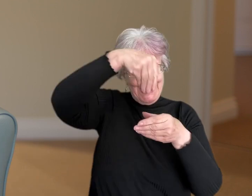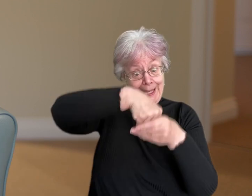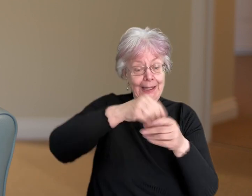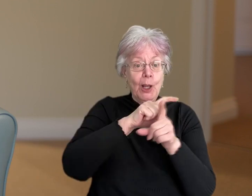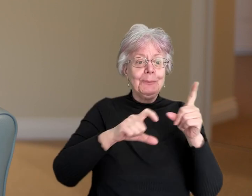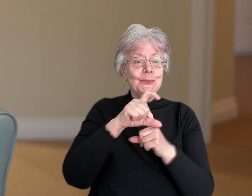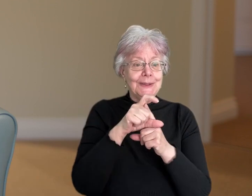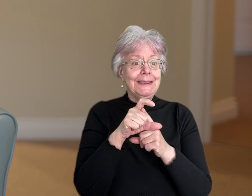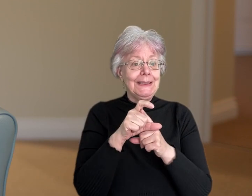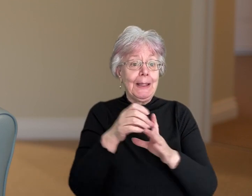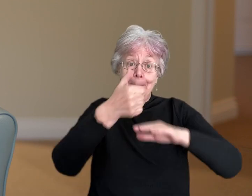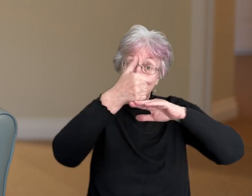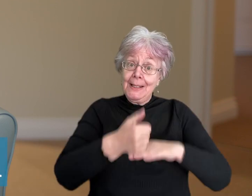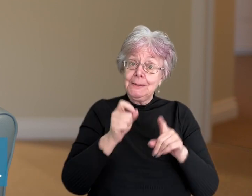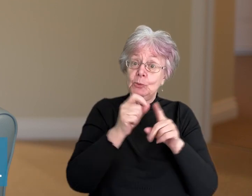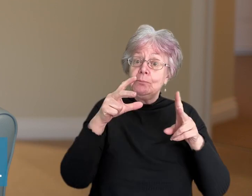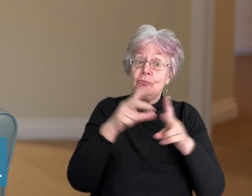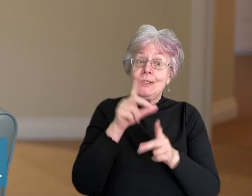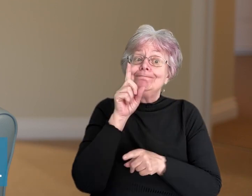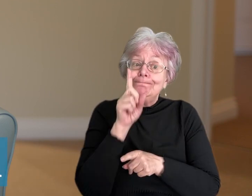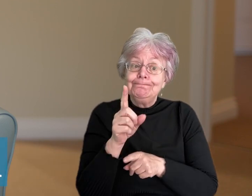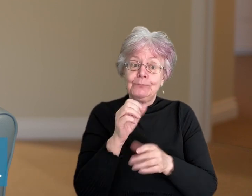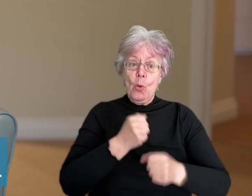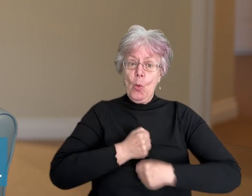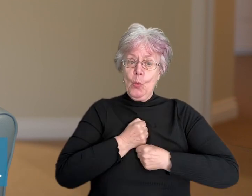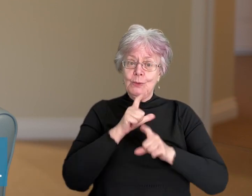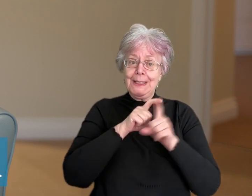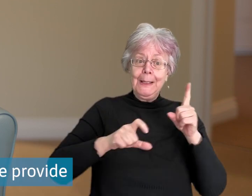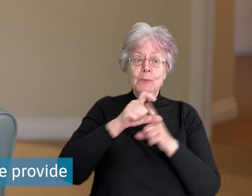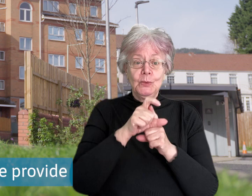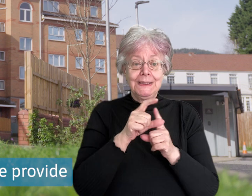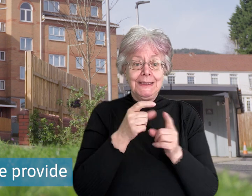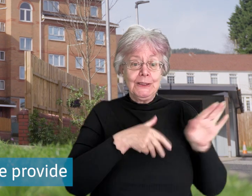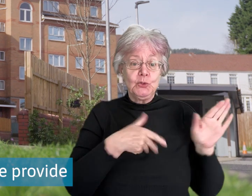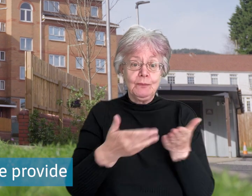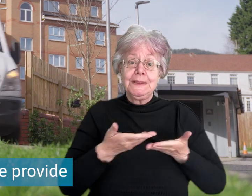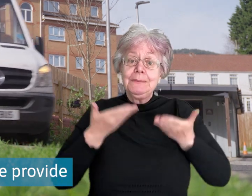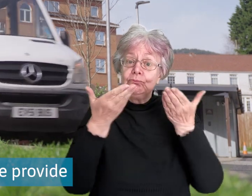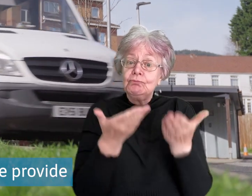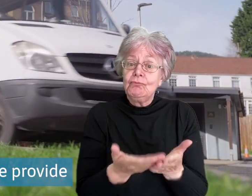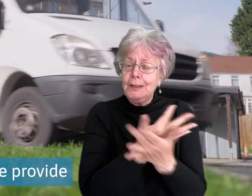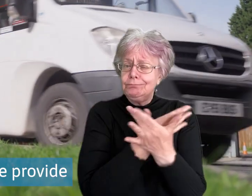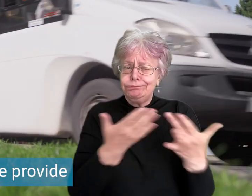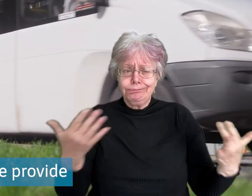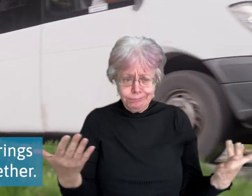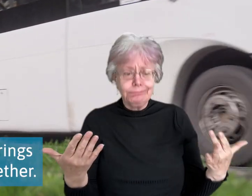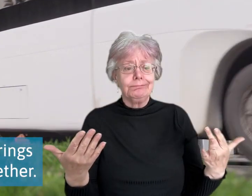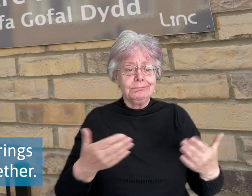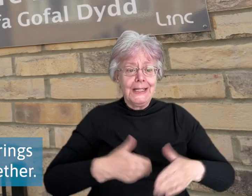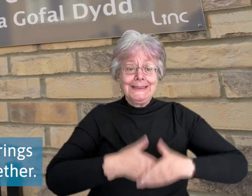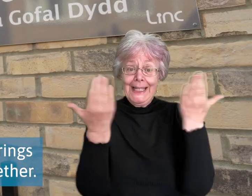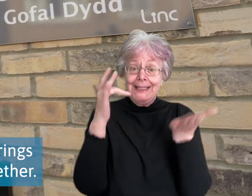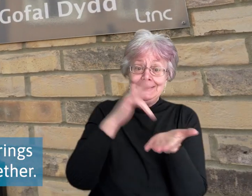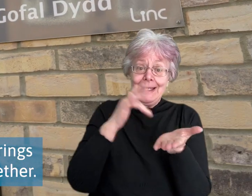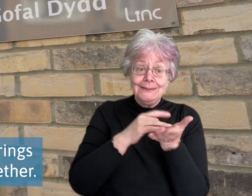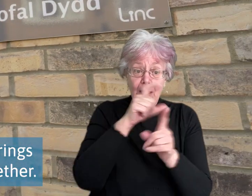really. So even though we're based in Pontypridd, we are almost a little community on our own. We've got lots of services that we provide, and our